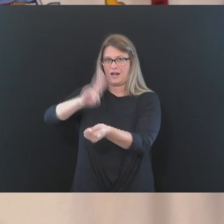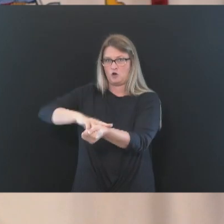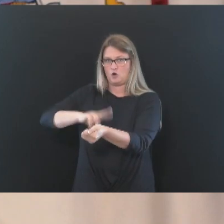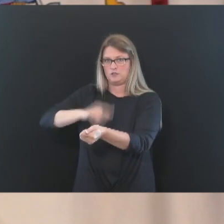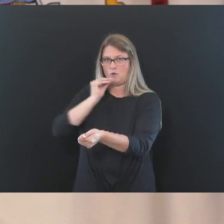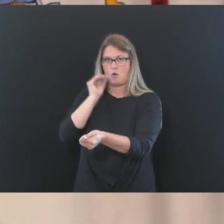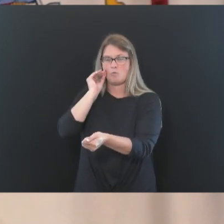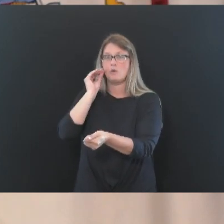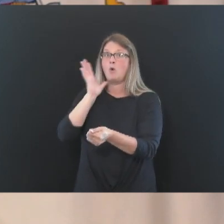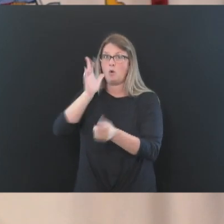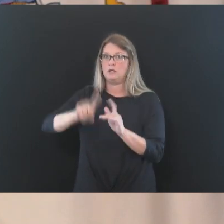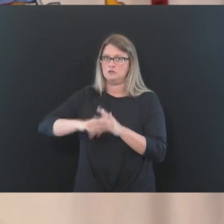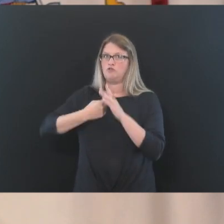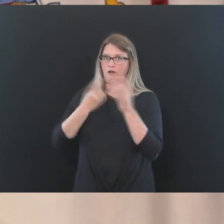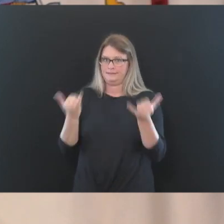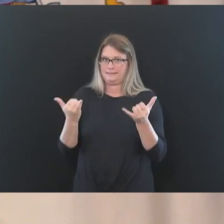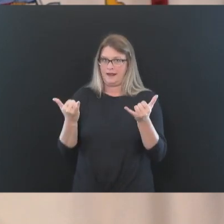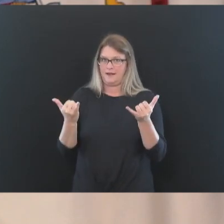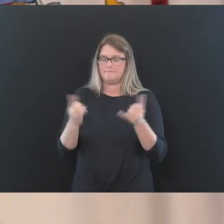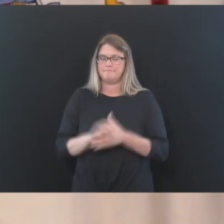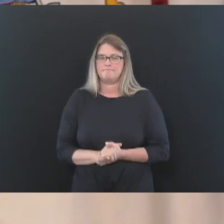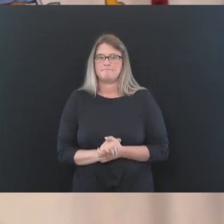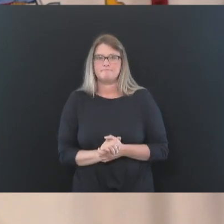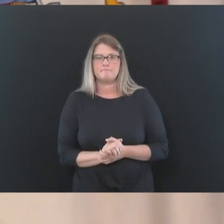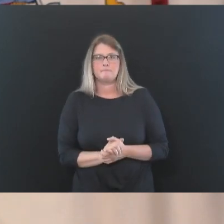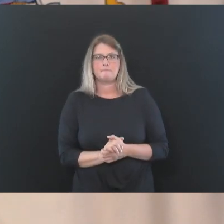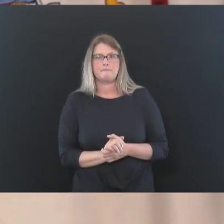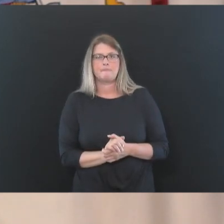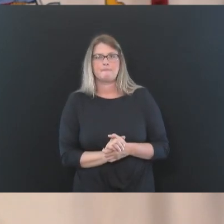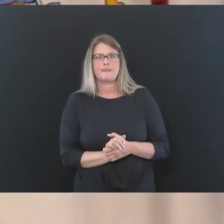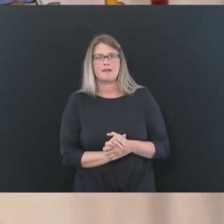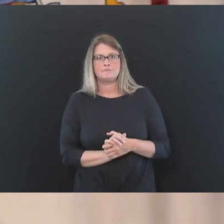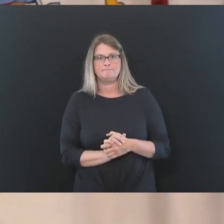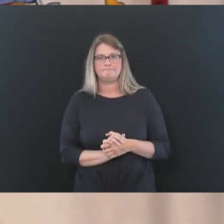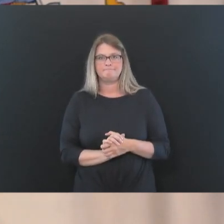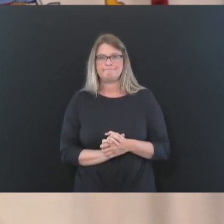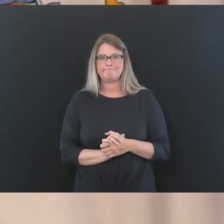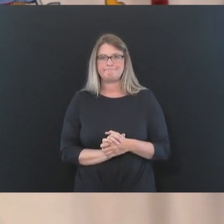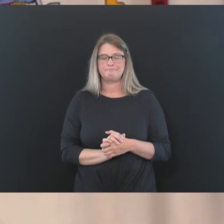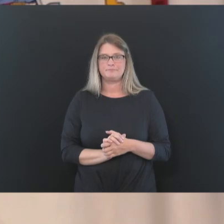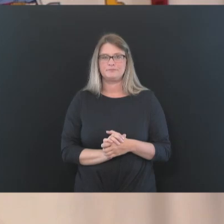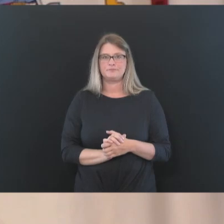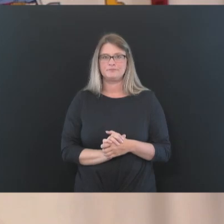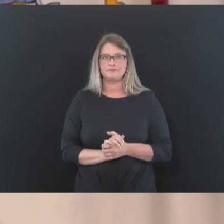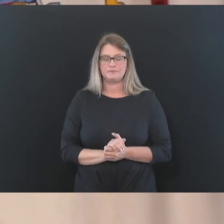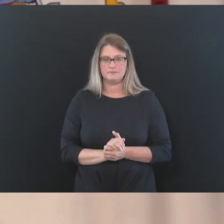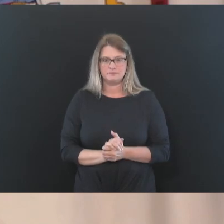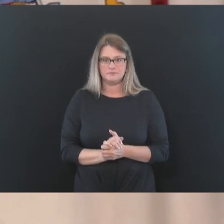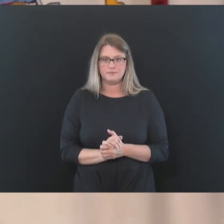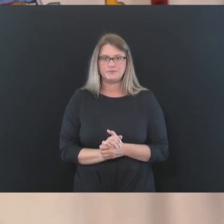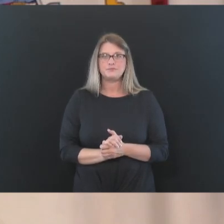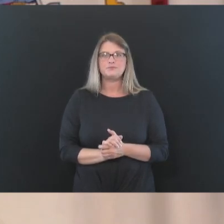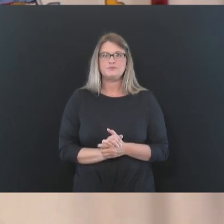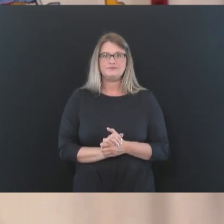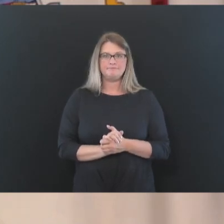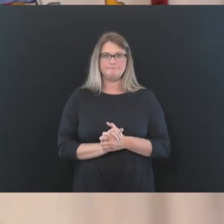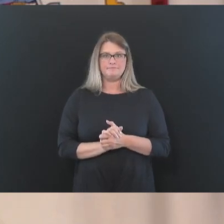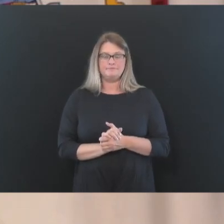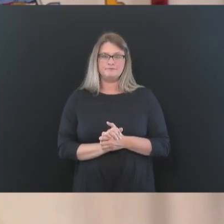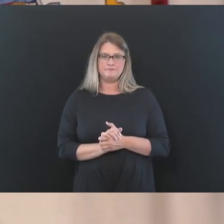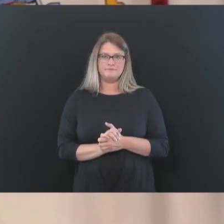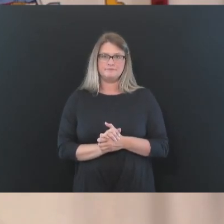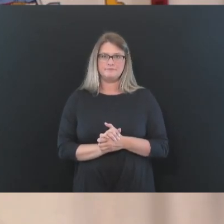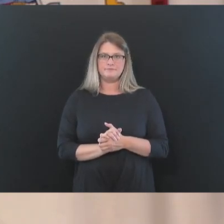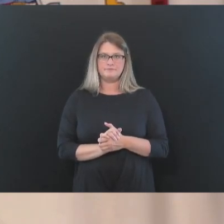today. And the last thing I would tell you is just this, and I want to go over this for just 1 second with you, and that